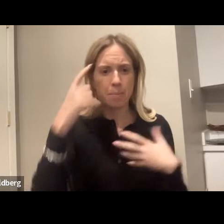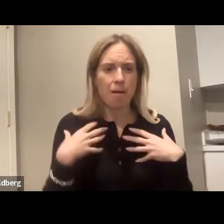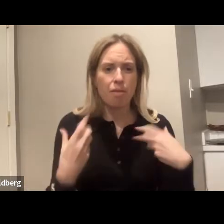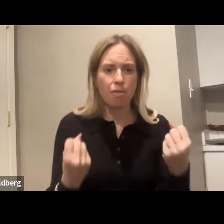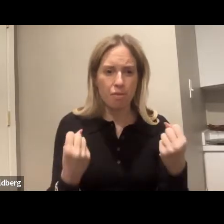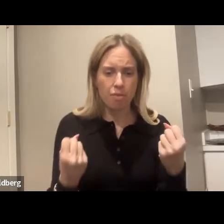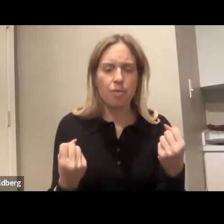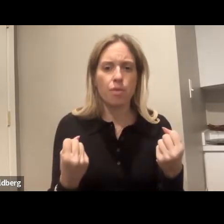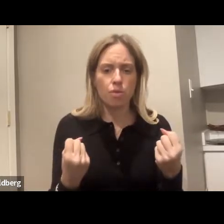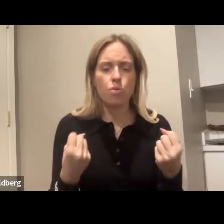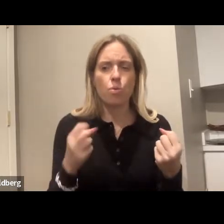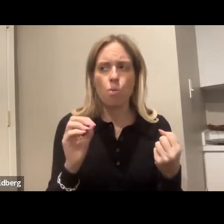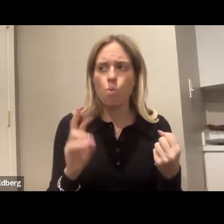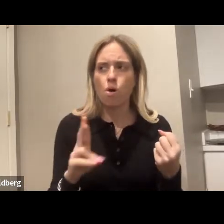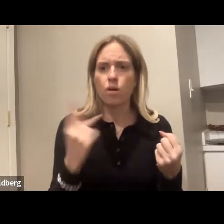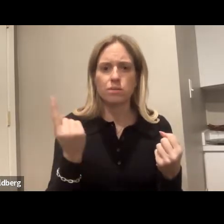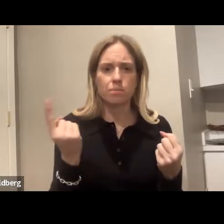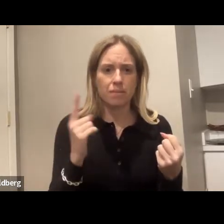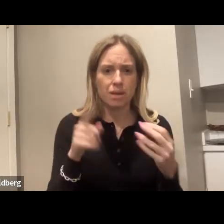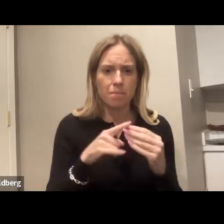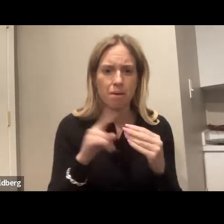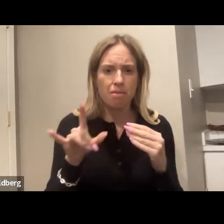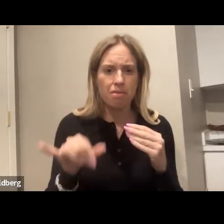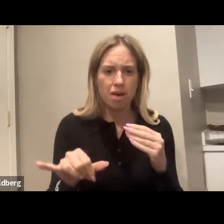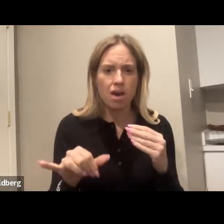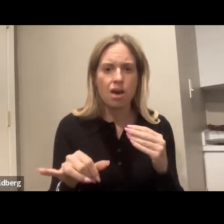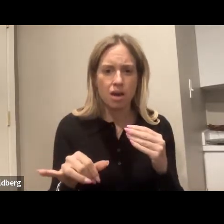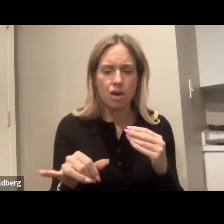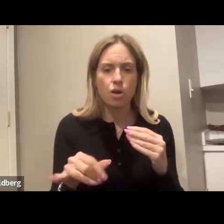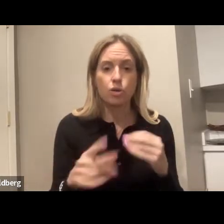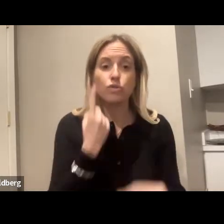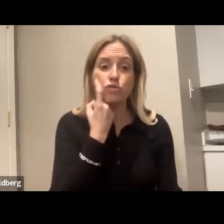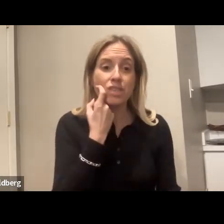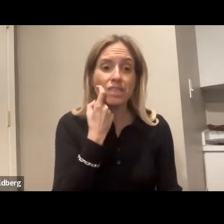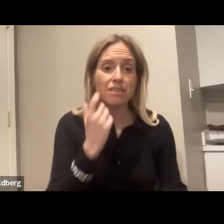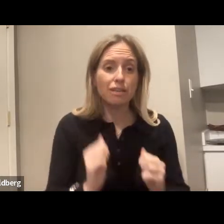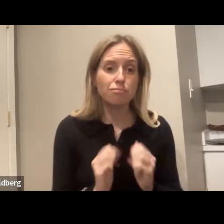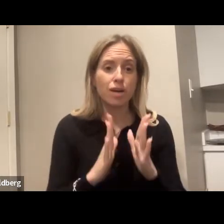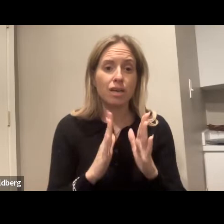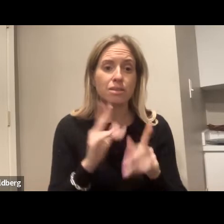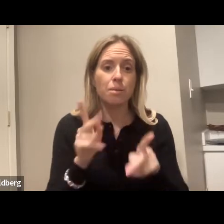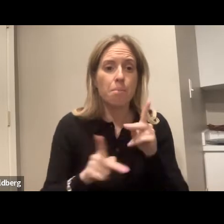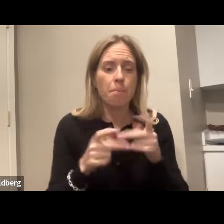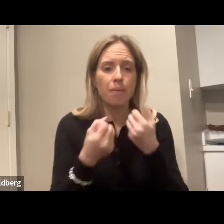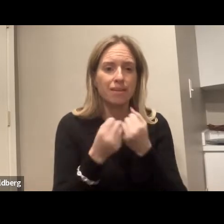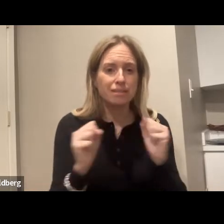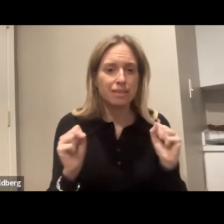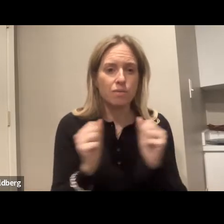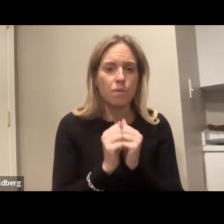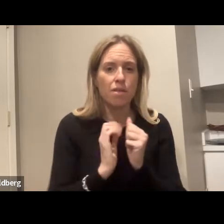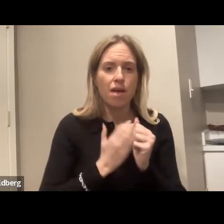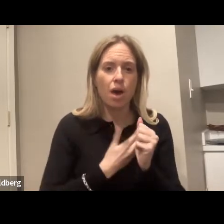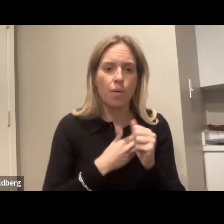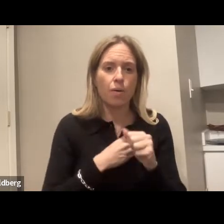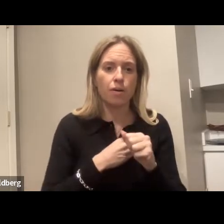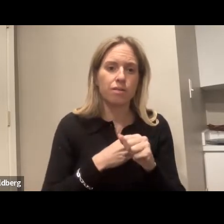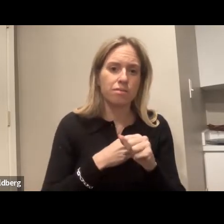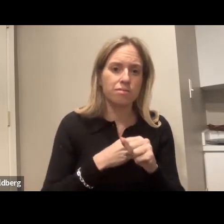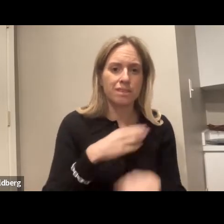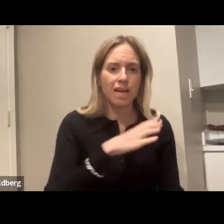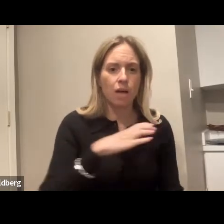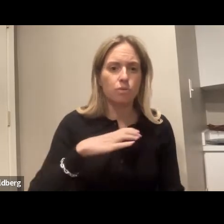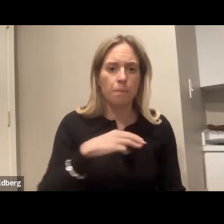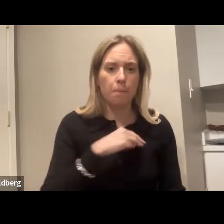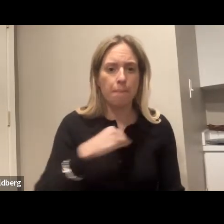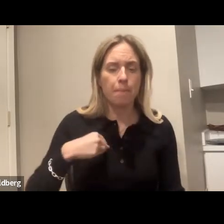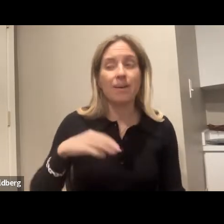or something along that nature that was recently addressed at a public safety meeting with our council member. Do you know anything about that?